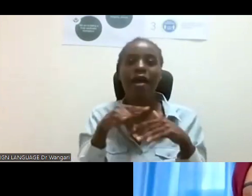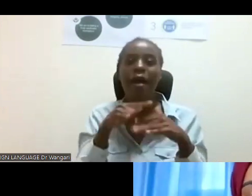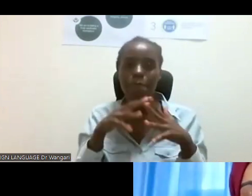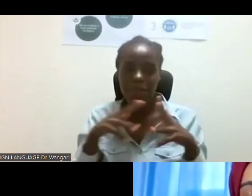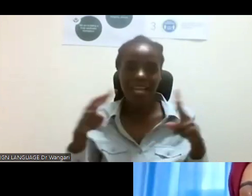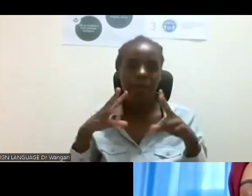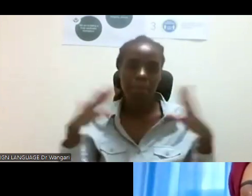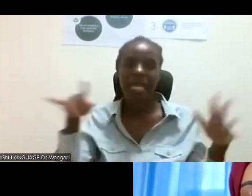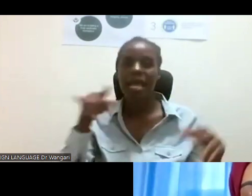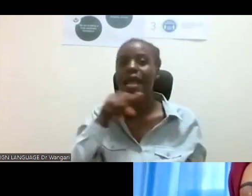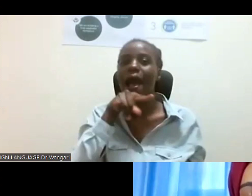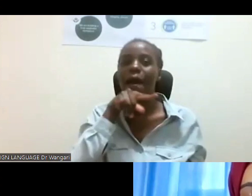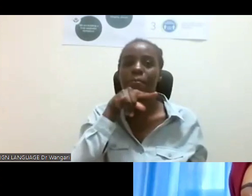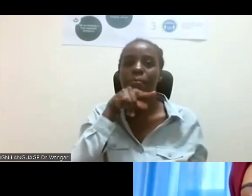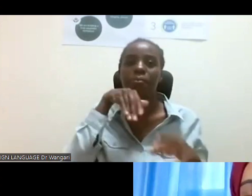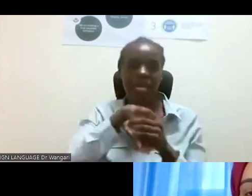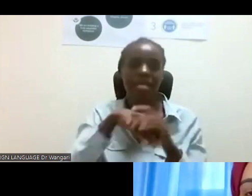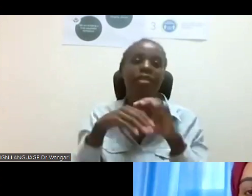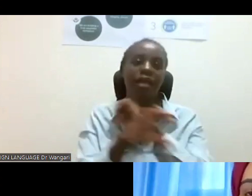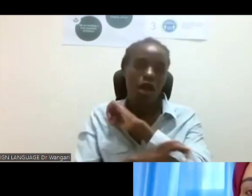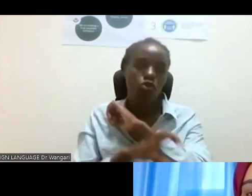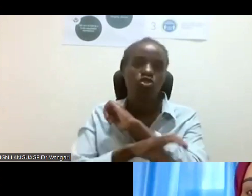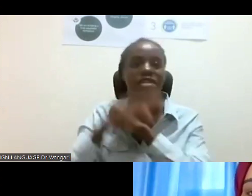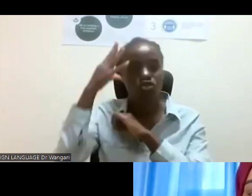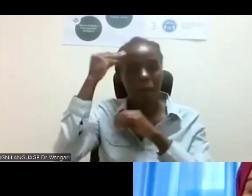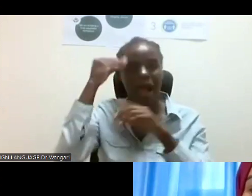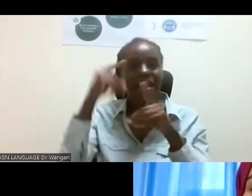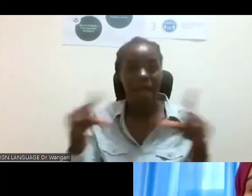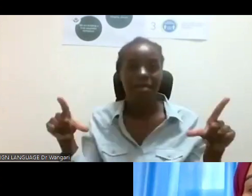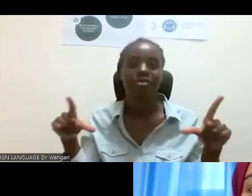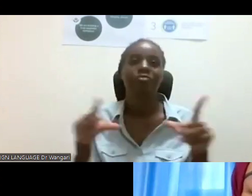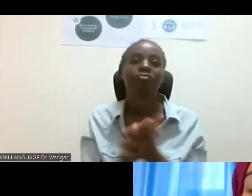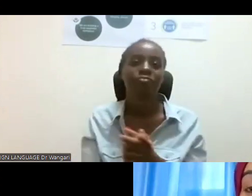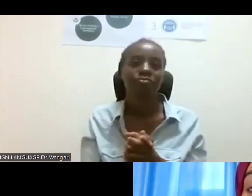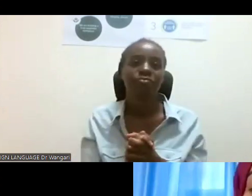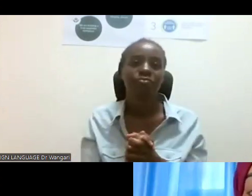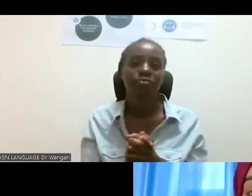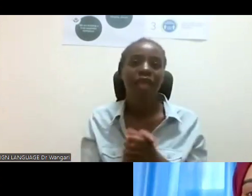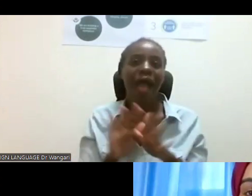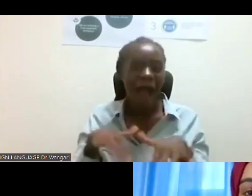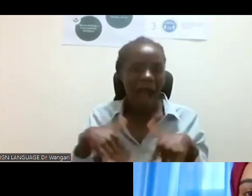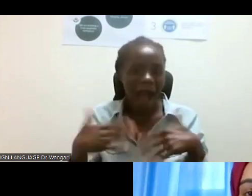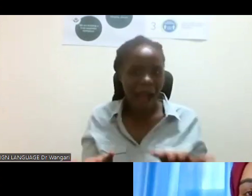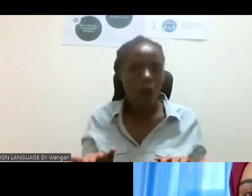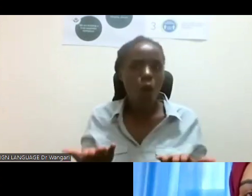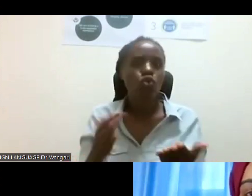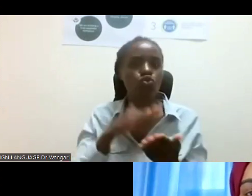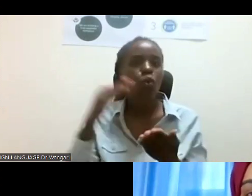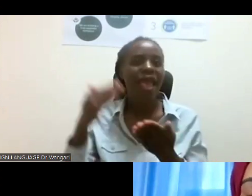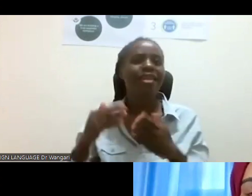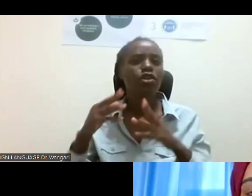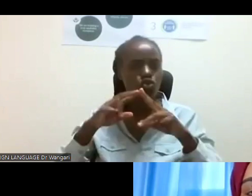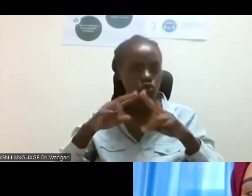country in their participation in ending this huge issue.